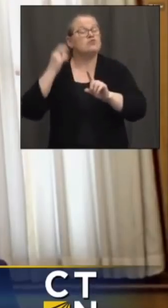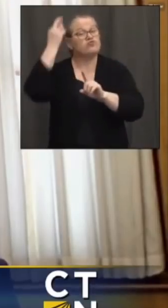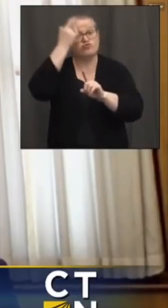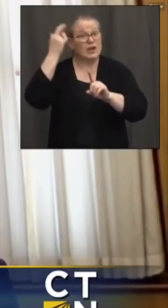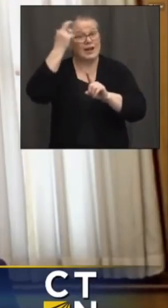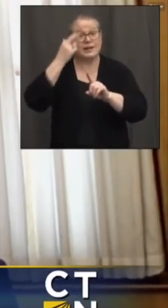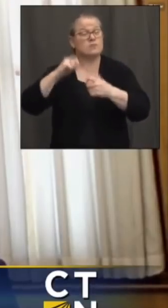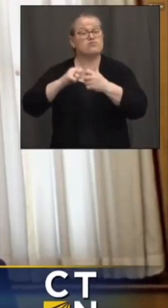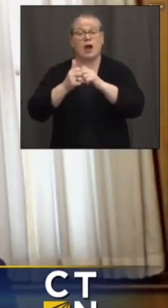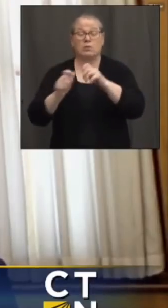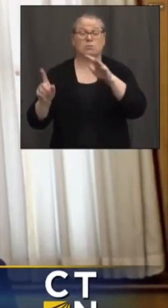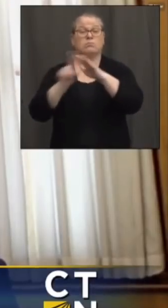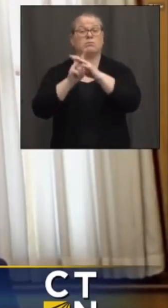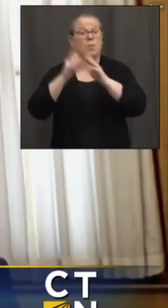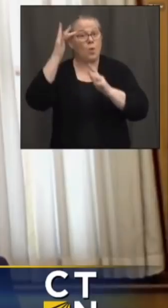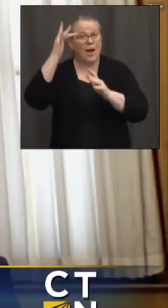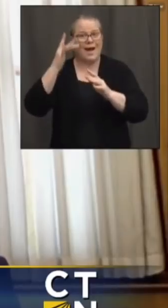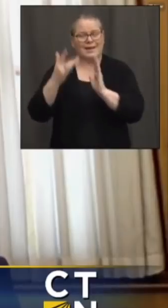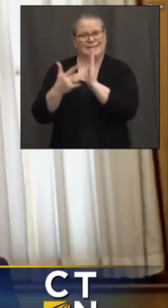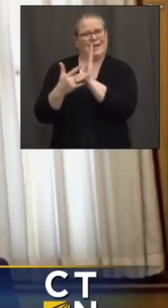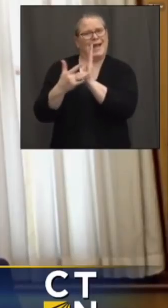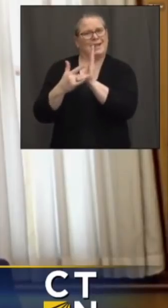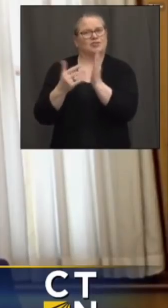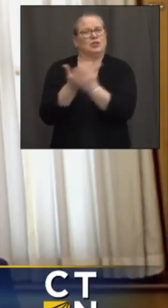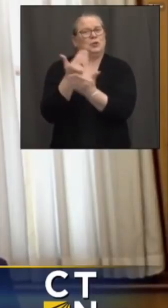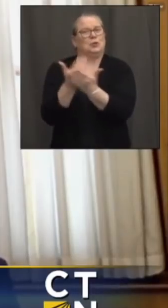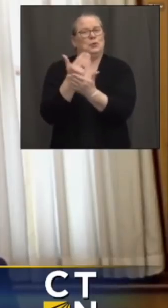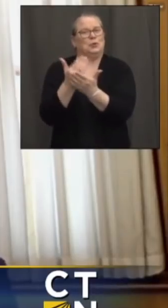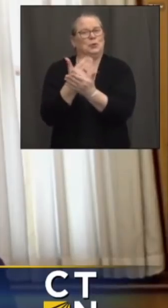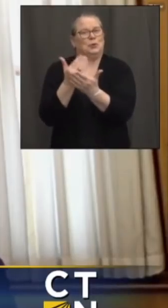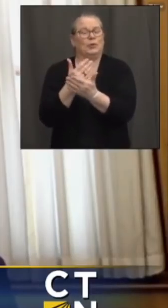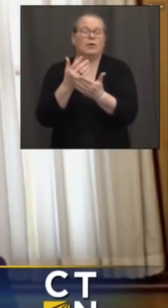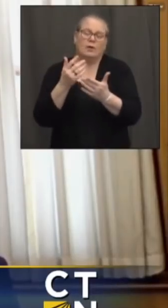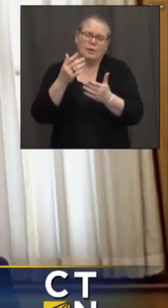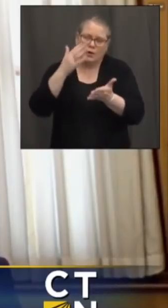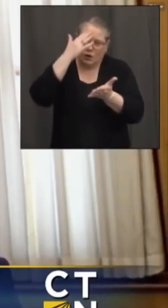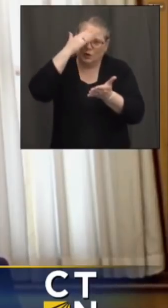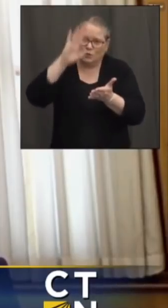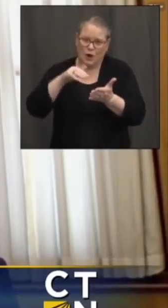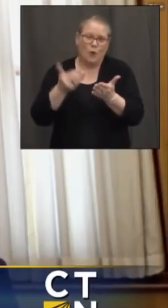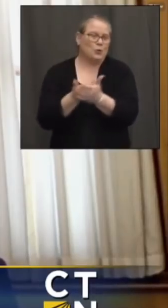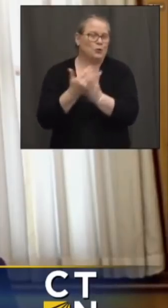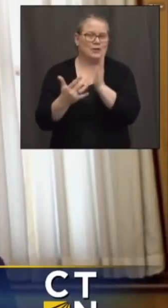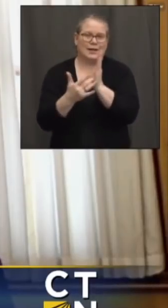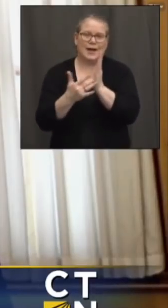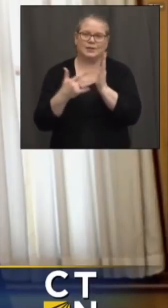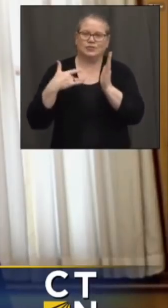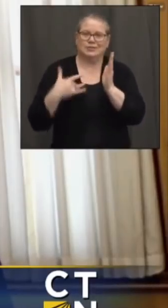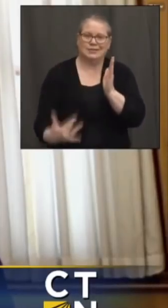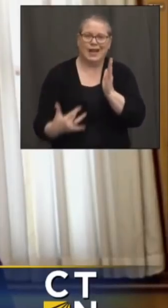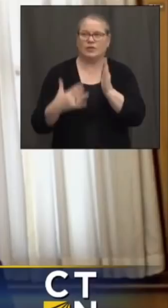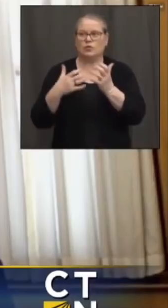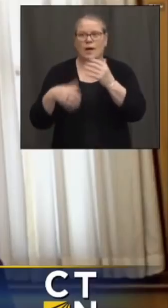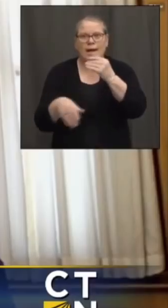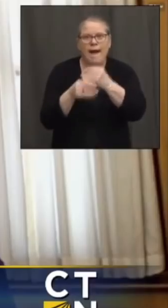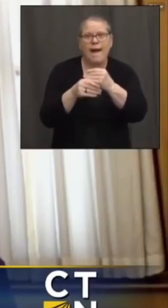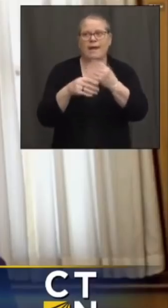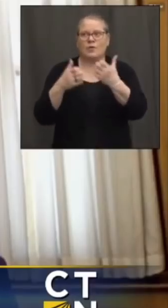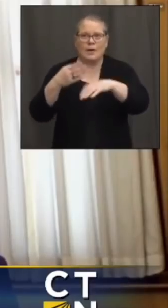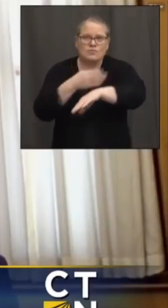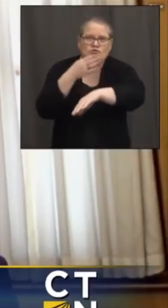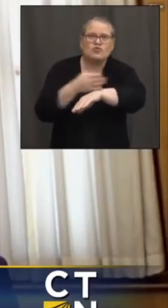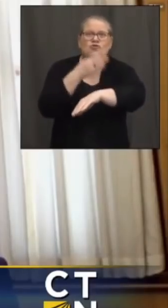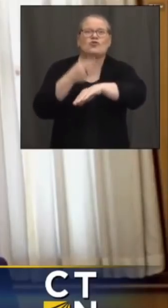new technology platform that, by definition, usually new technology platforms have new features that you want to add, you want to continue to improve